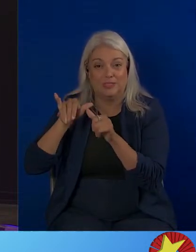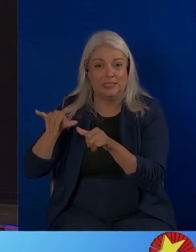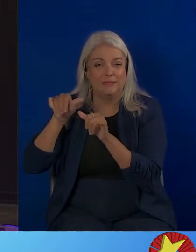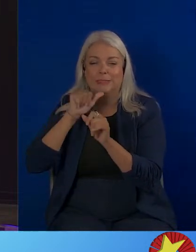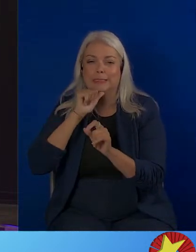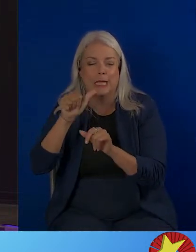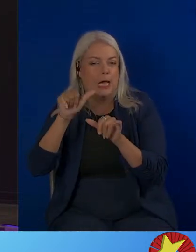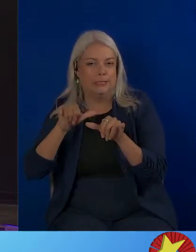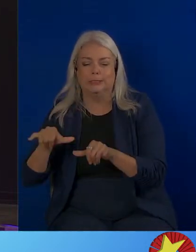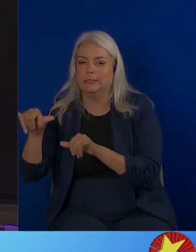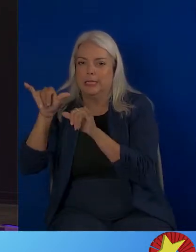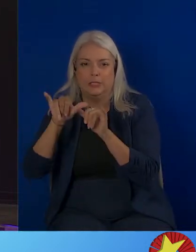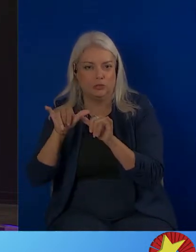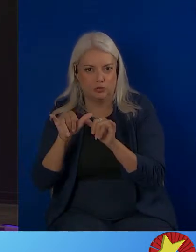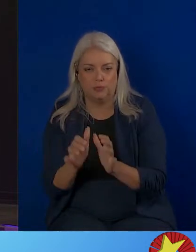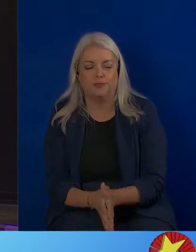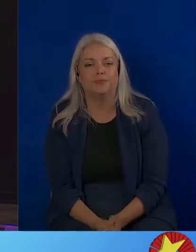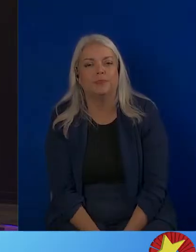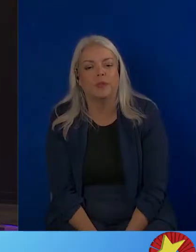interpreter error.